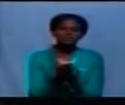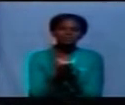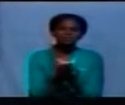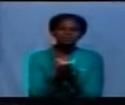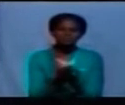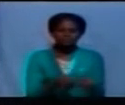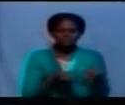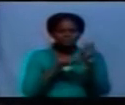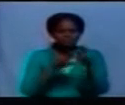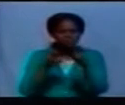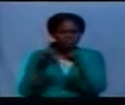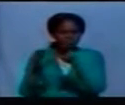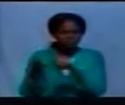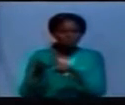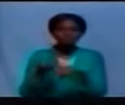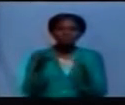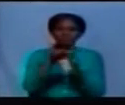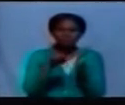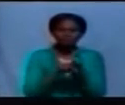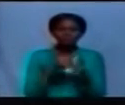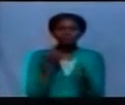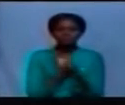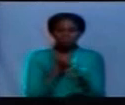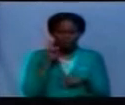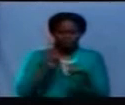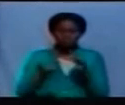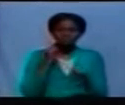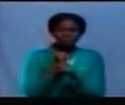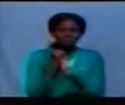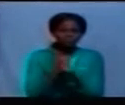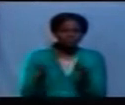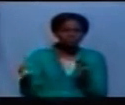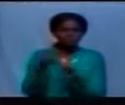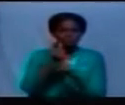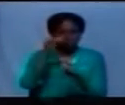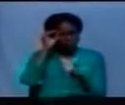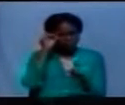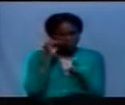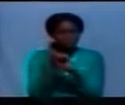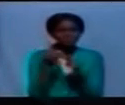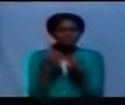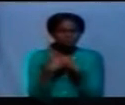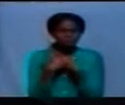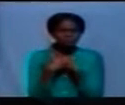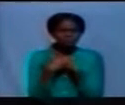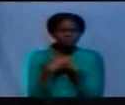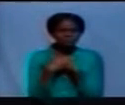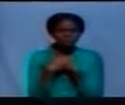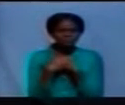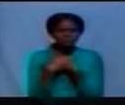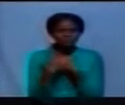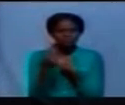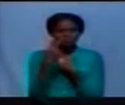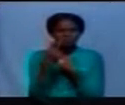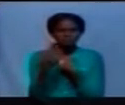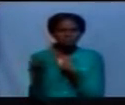The monetary policies alone cannot work to achieve any attainable objective of containing interest rates. It takes two